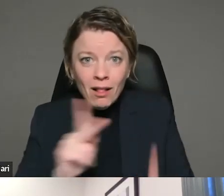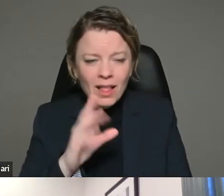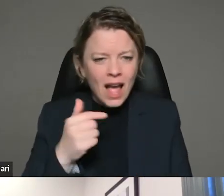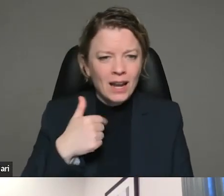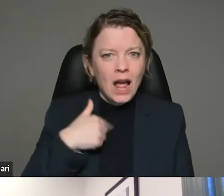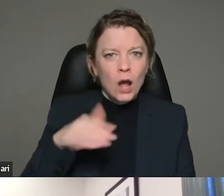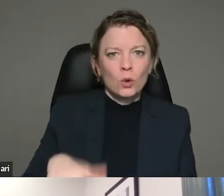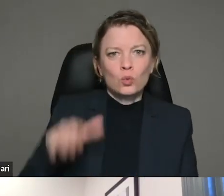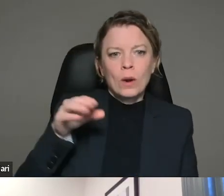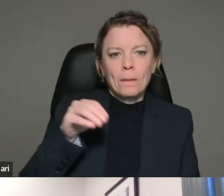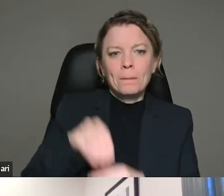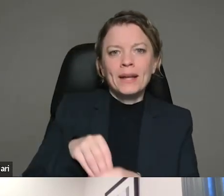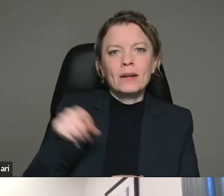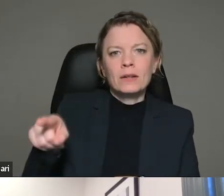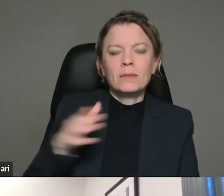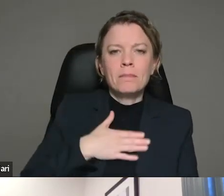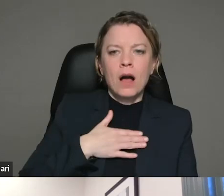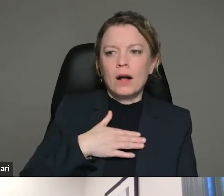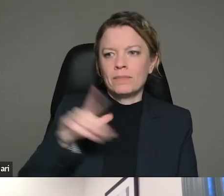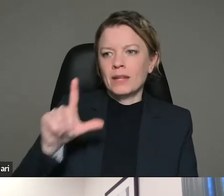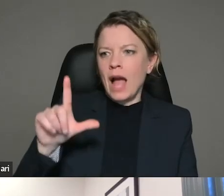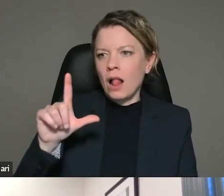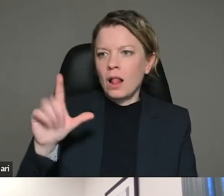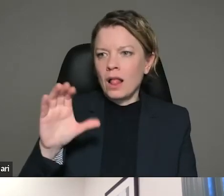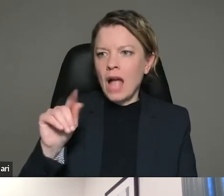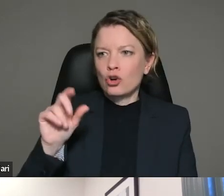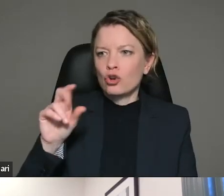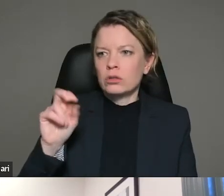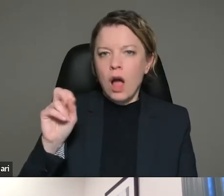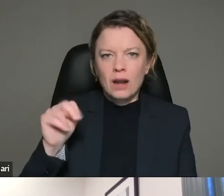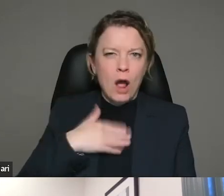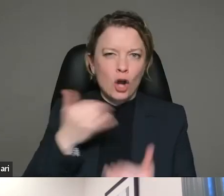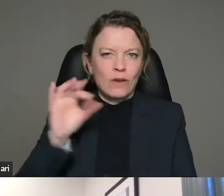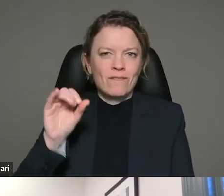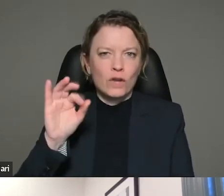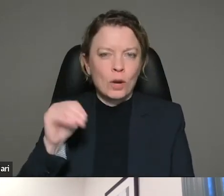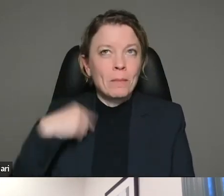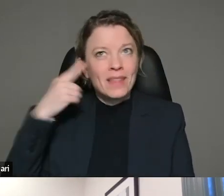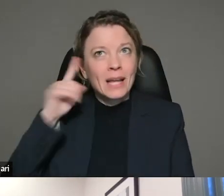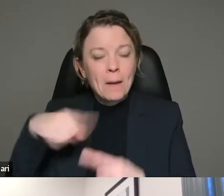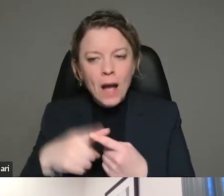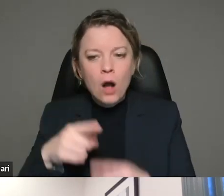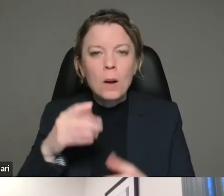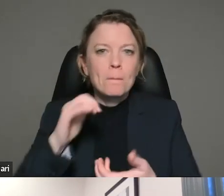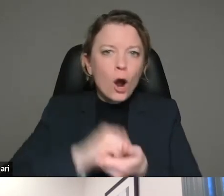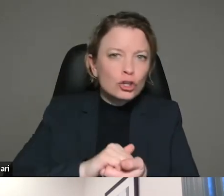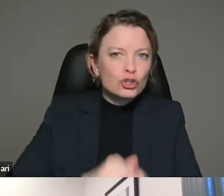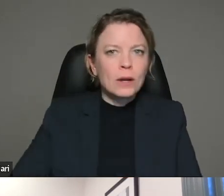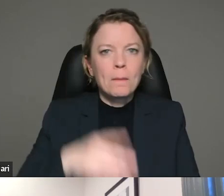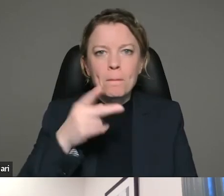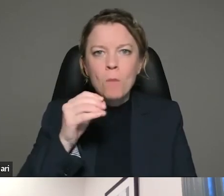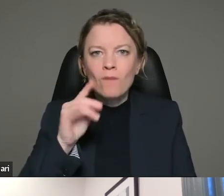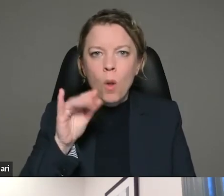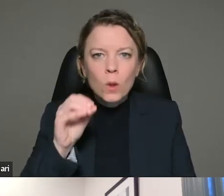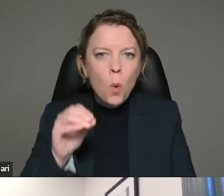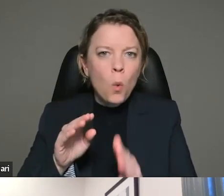world at Catterton, my current firm. So I knew our approach to underwriting and how I think about partnership and portfolio company building. And interestingly,